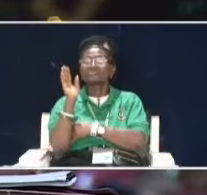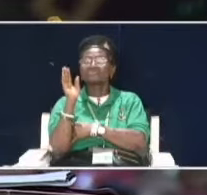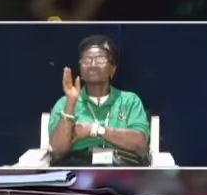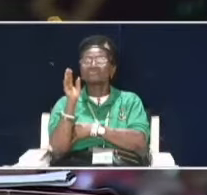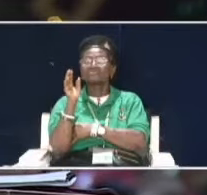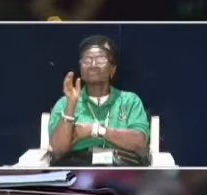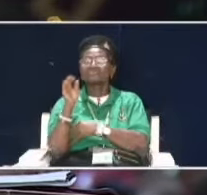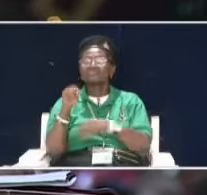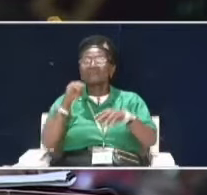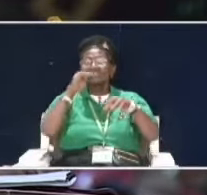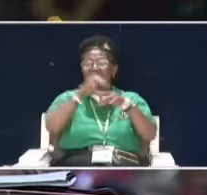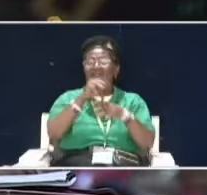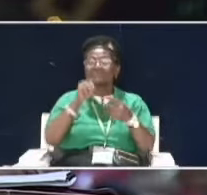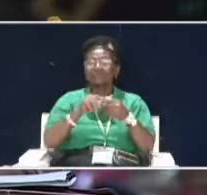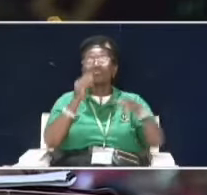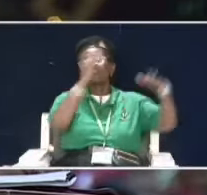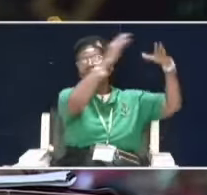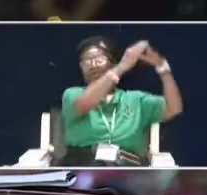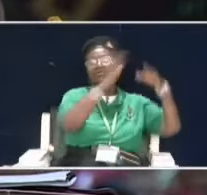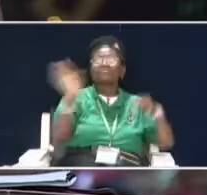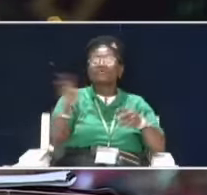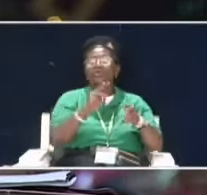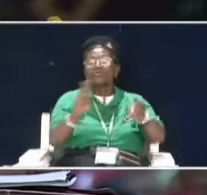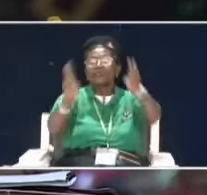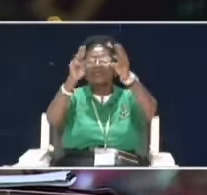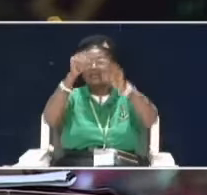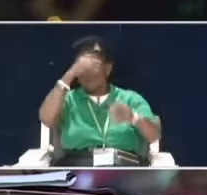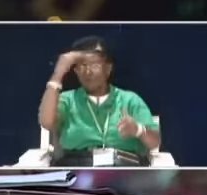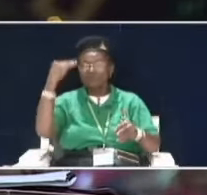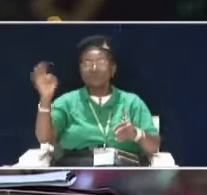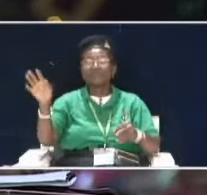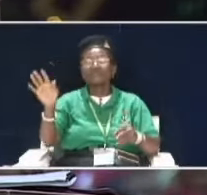sent to block your way because of your sinful ways.